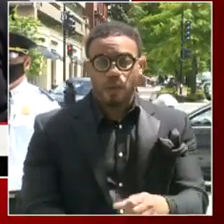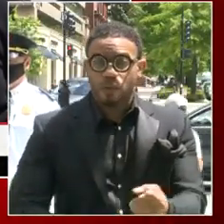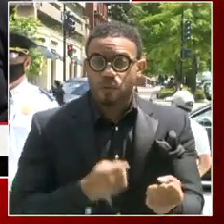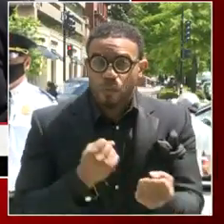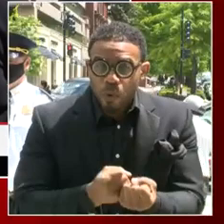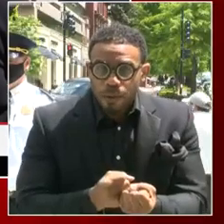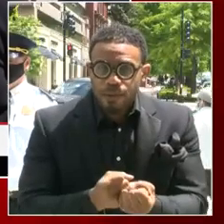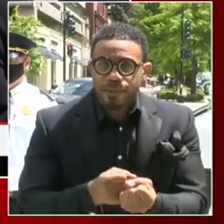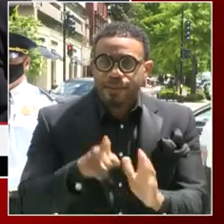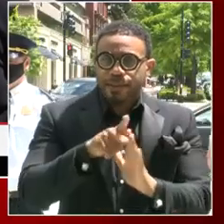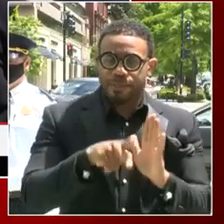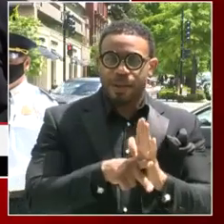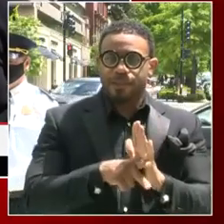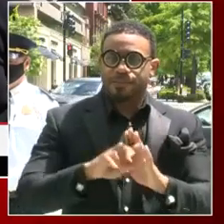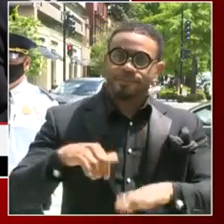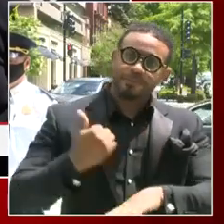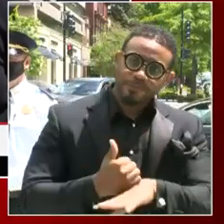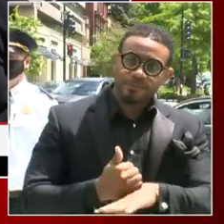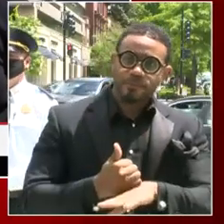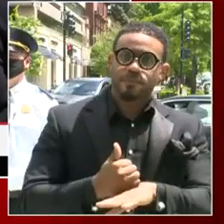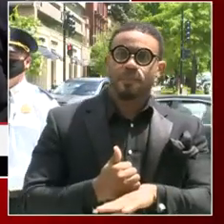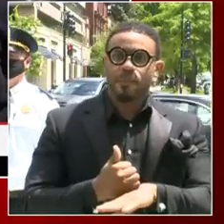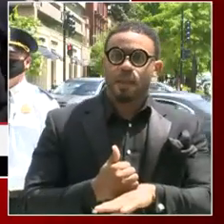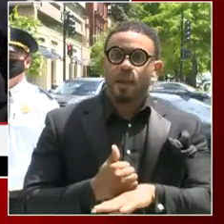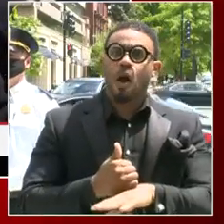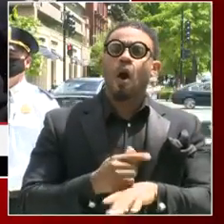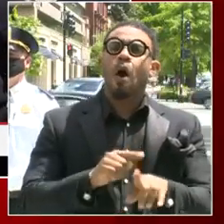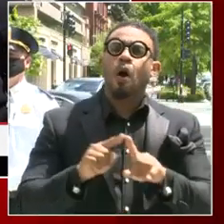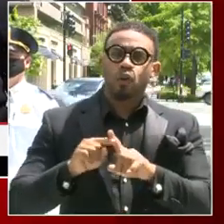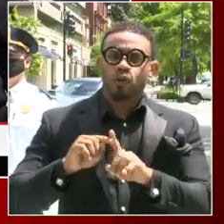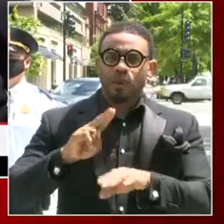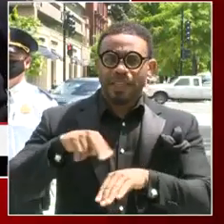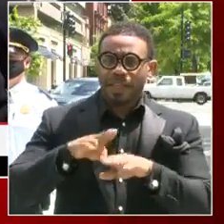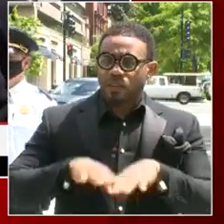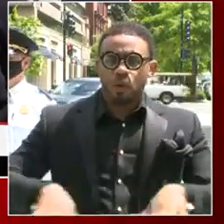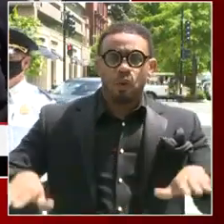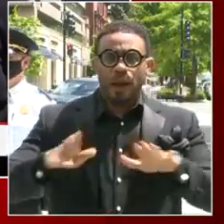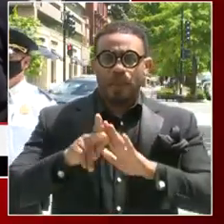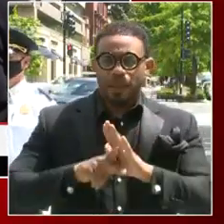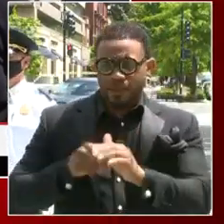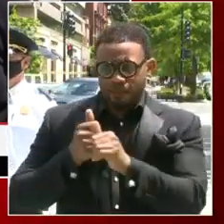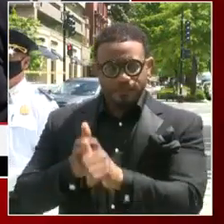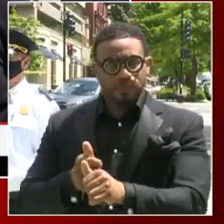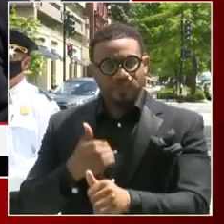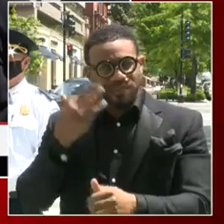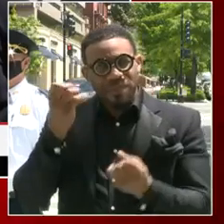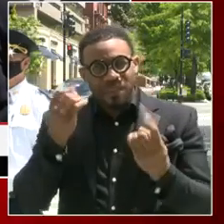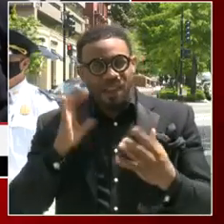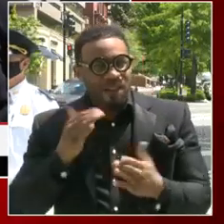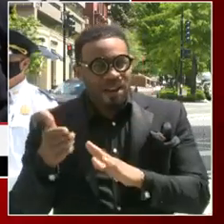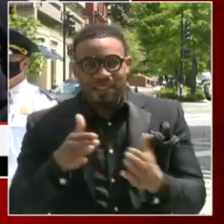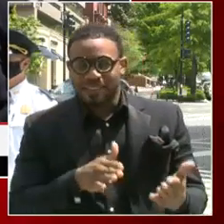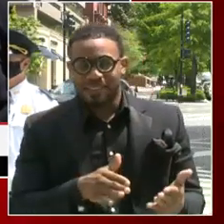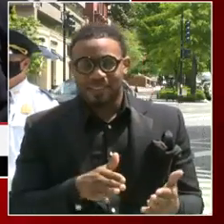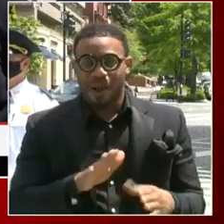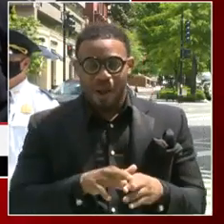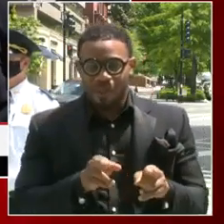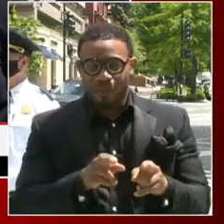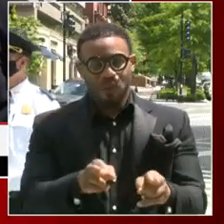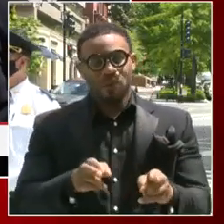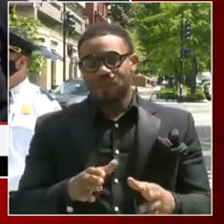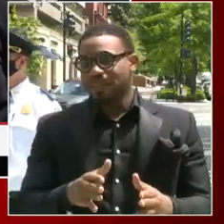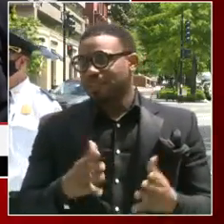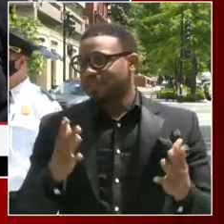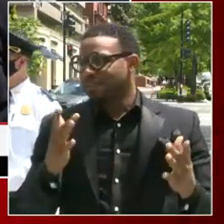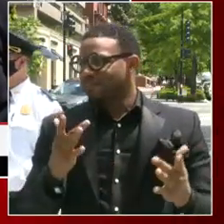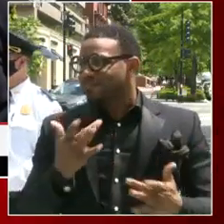the policies that will reverse it nationwide. We know that too many of our deaths on the